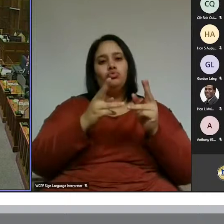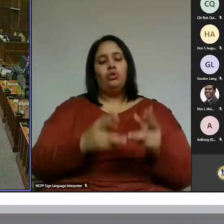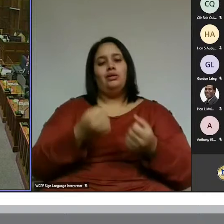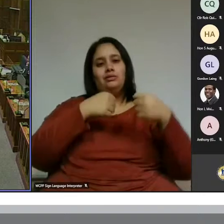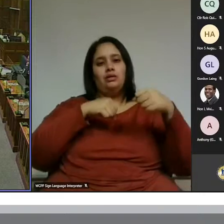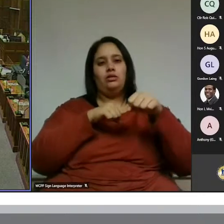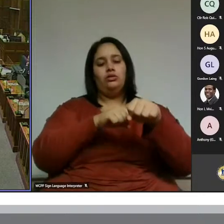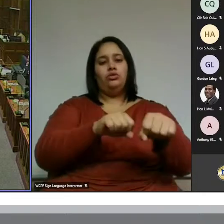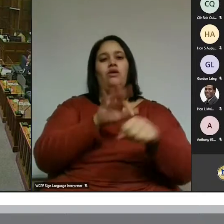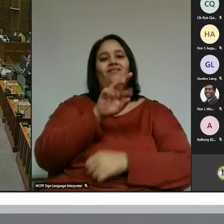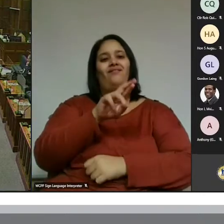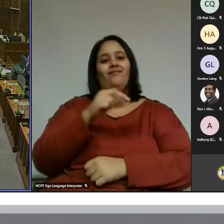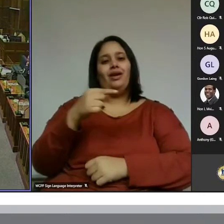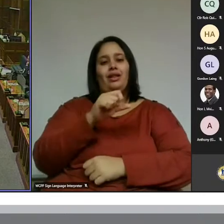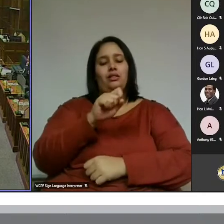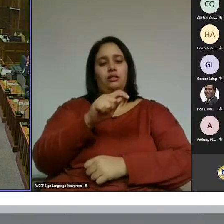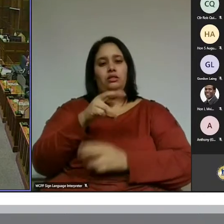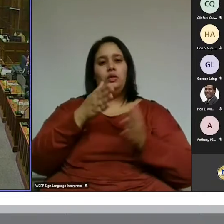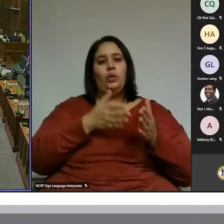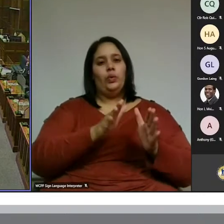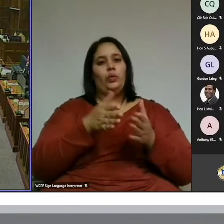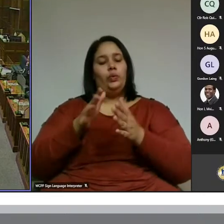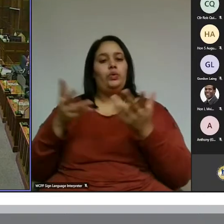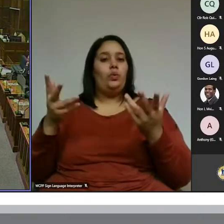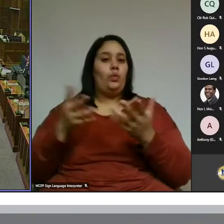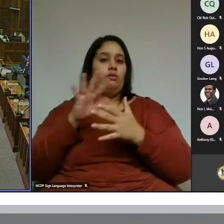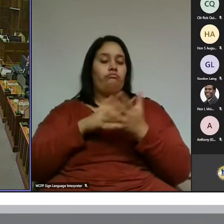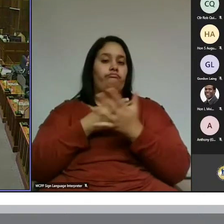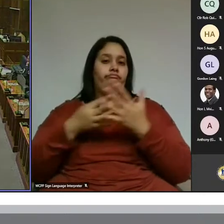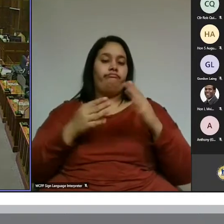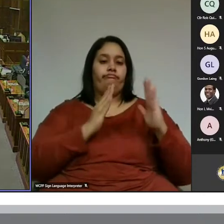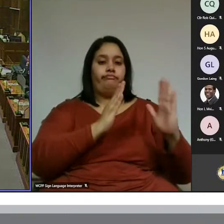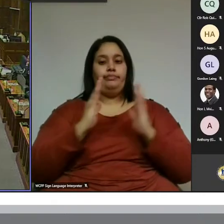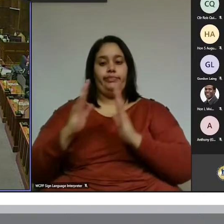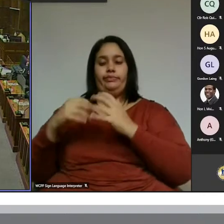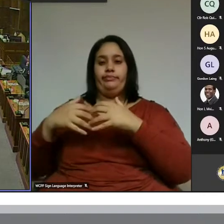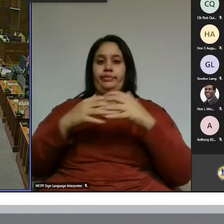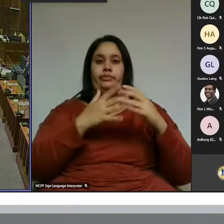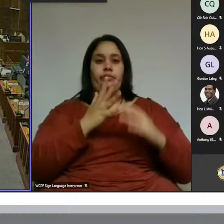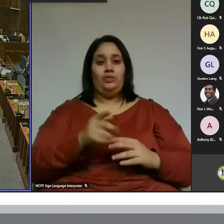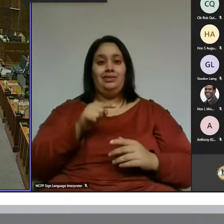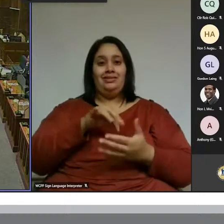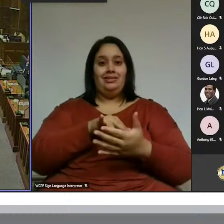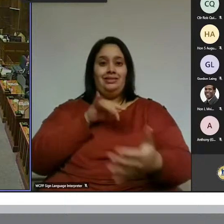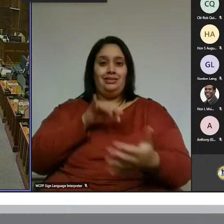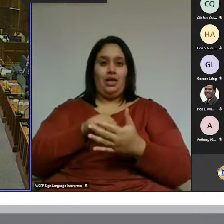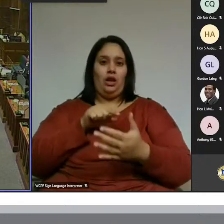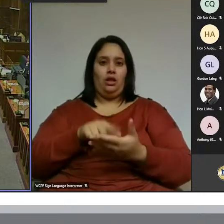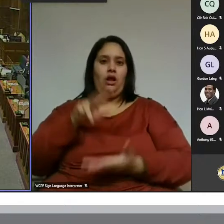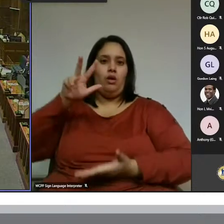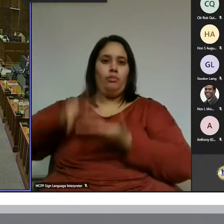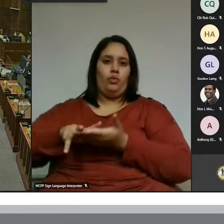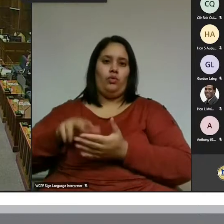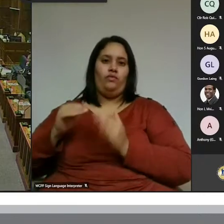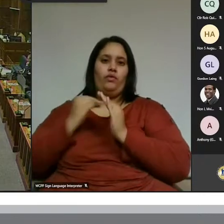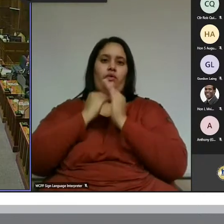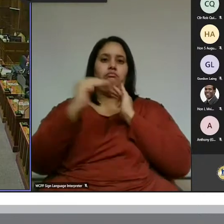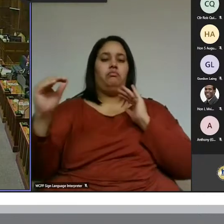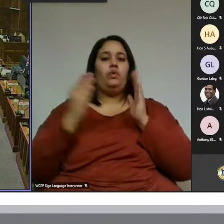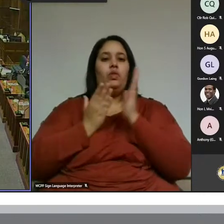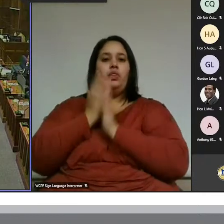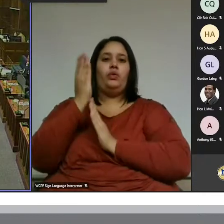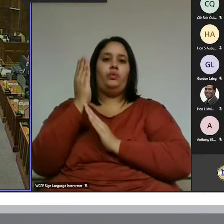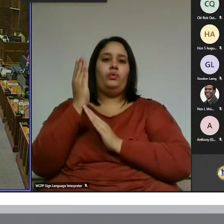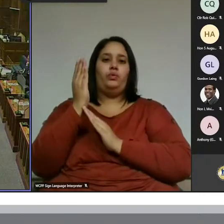freight routes within a framework. Now, that study has been approved through Cabinet, at least